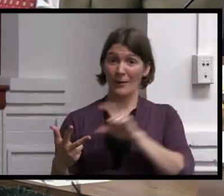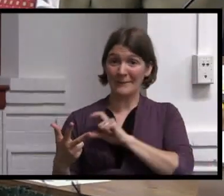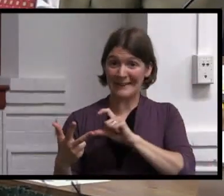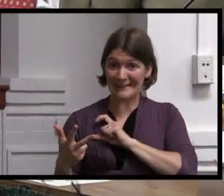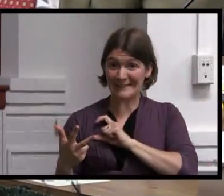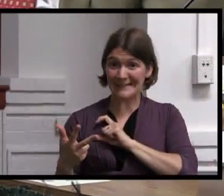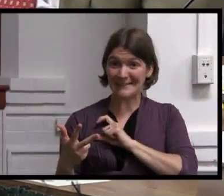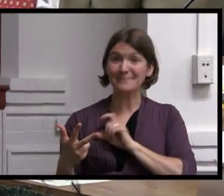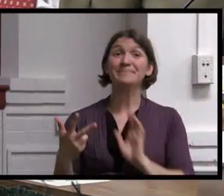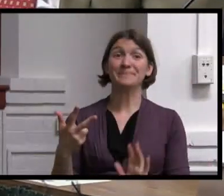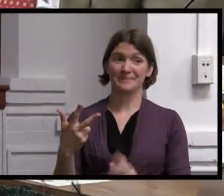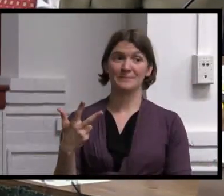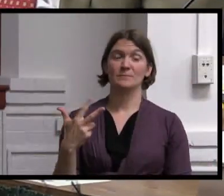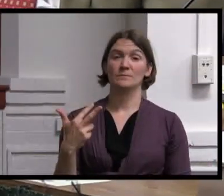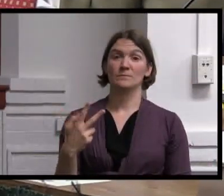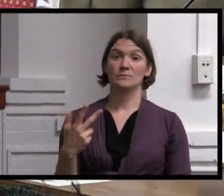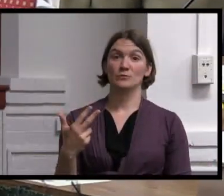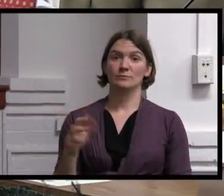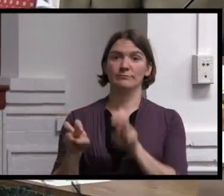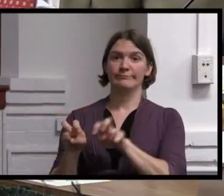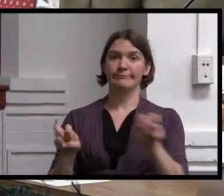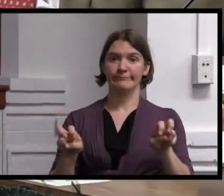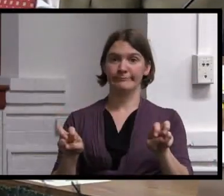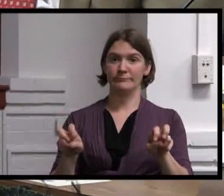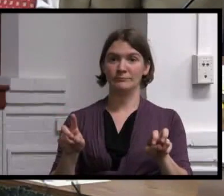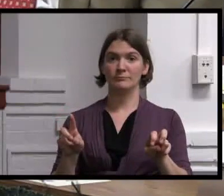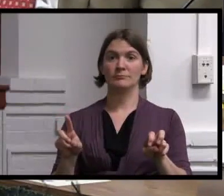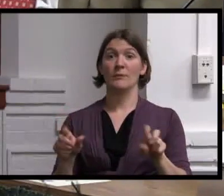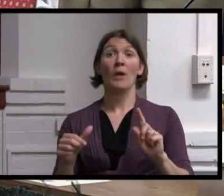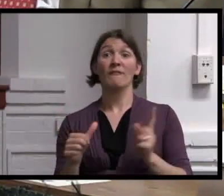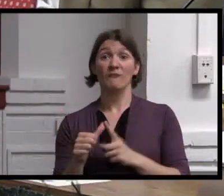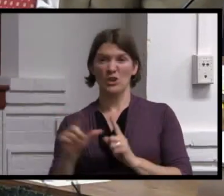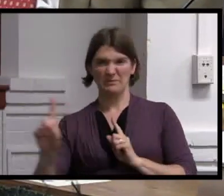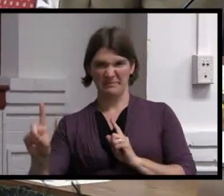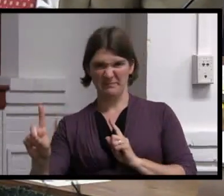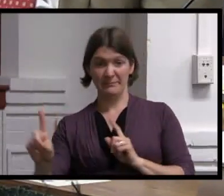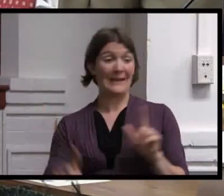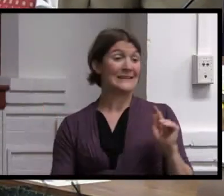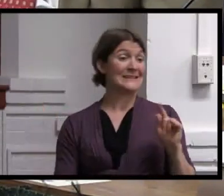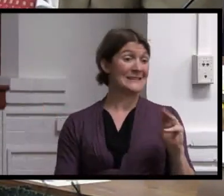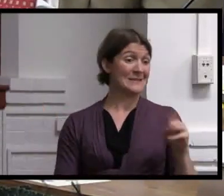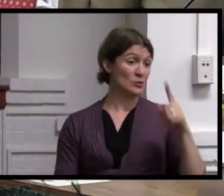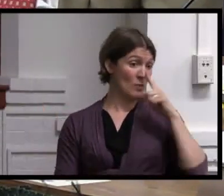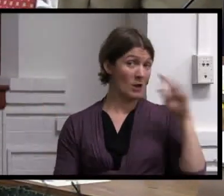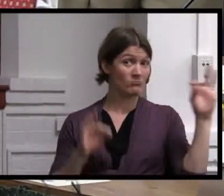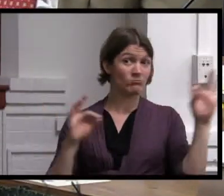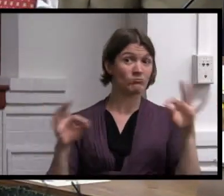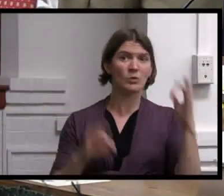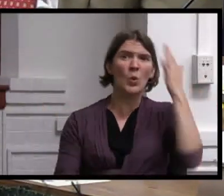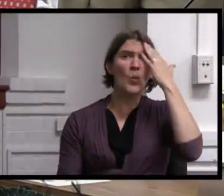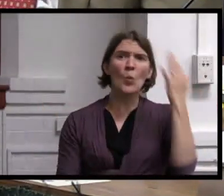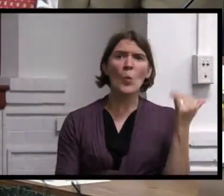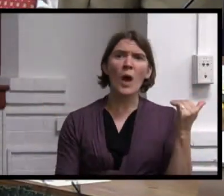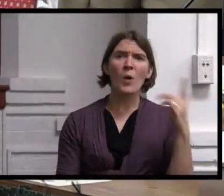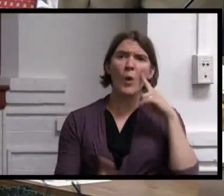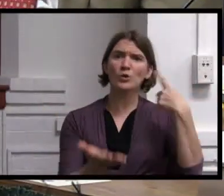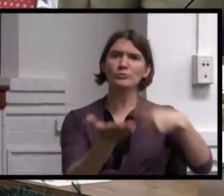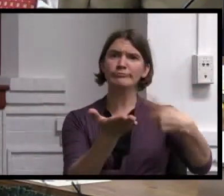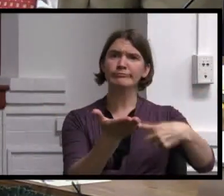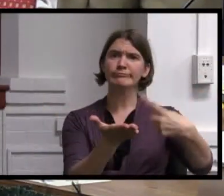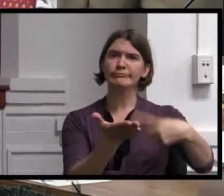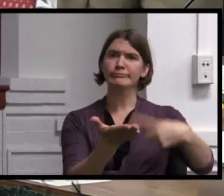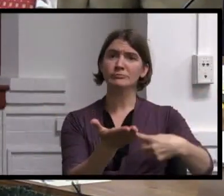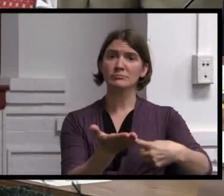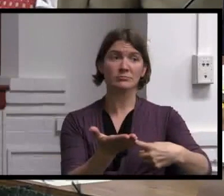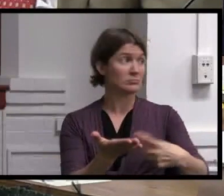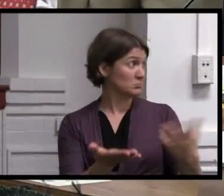the Brattleboro Police Department. But first, I'm going to have, you know, Tim, you can talk to us about why you wanted to bring